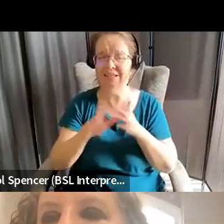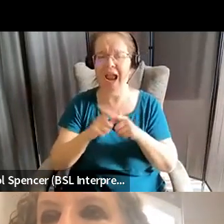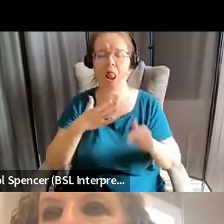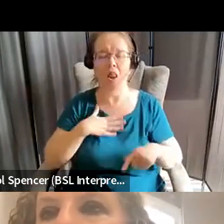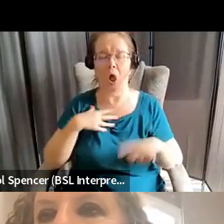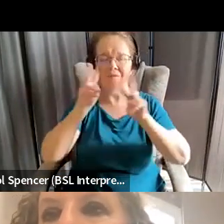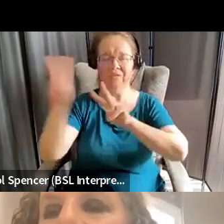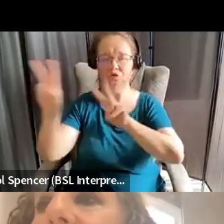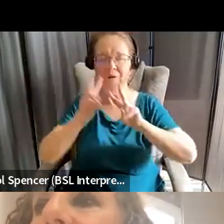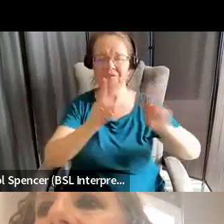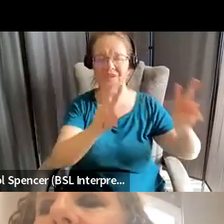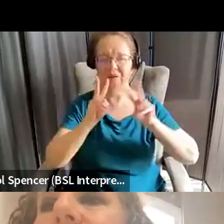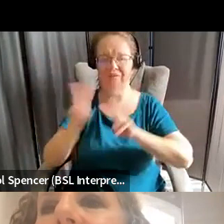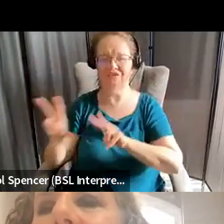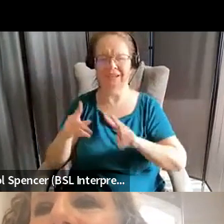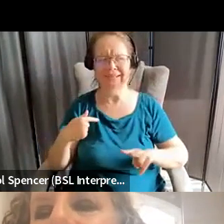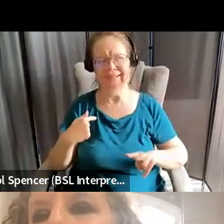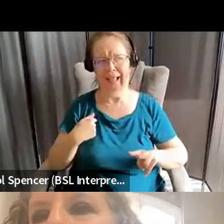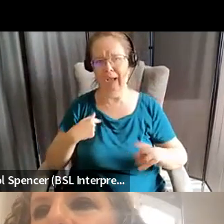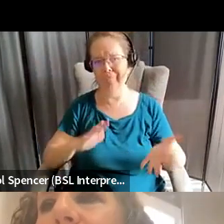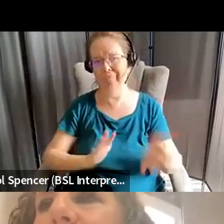cues. So I'm kind of screwed in that direction.